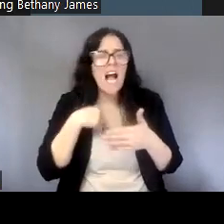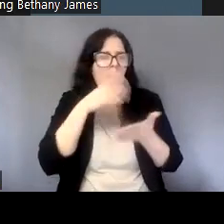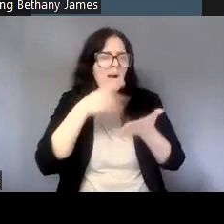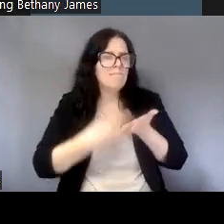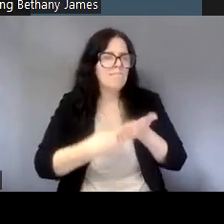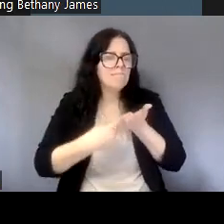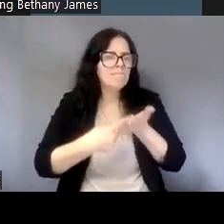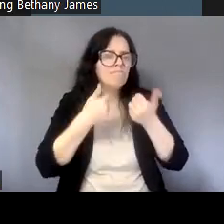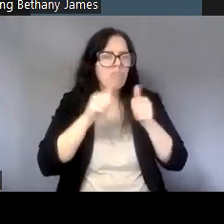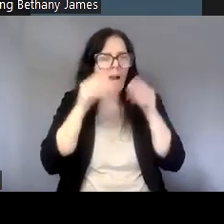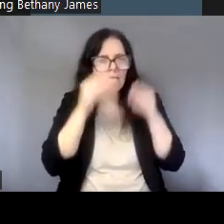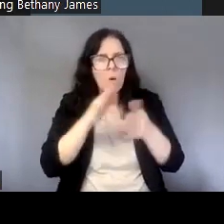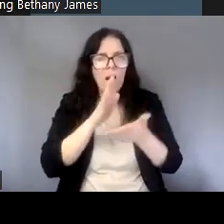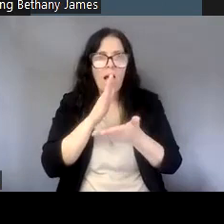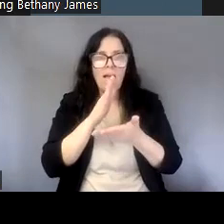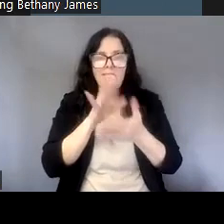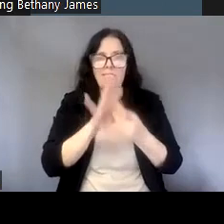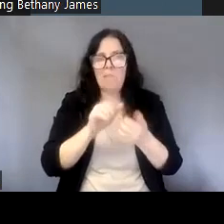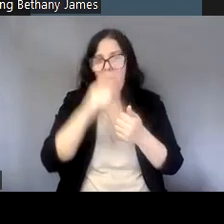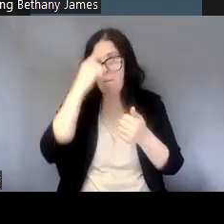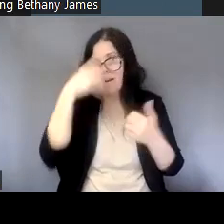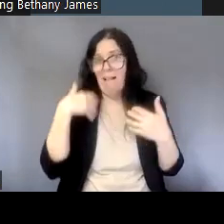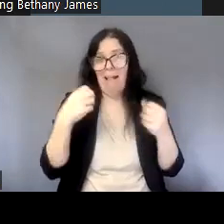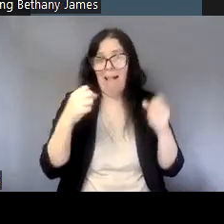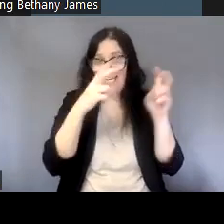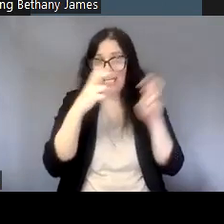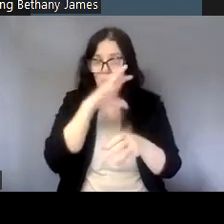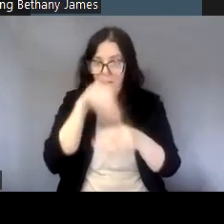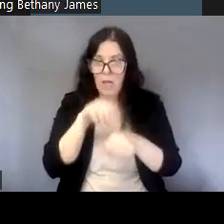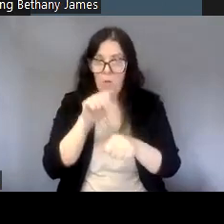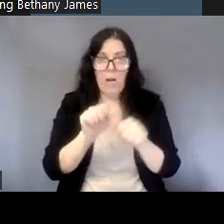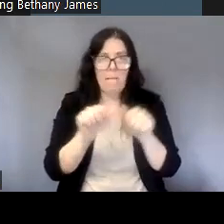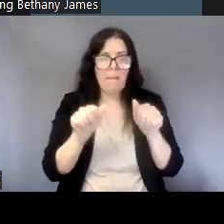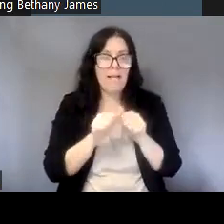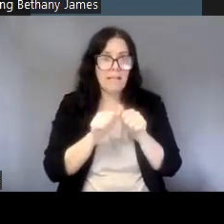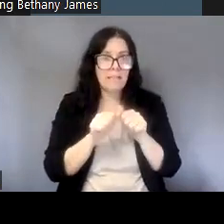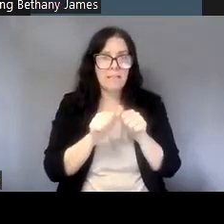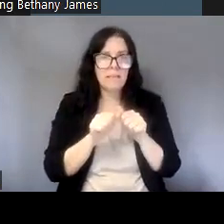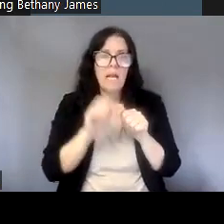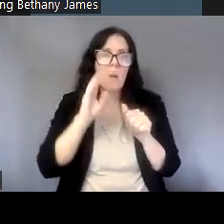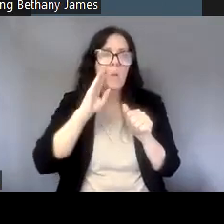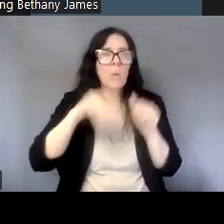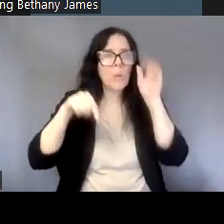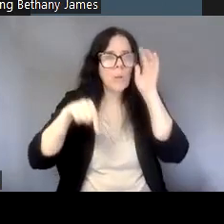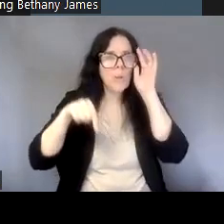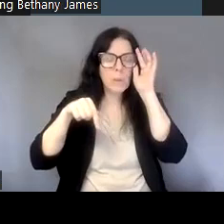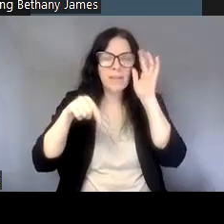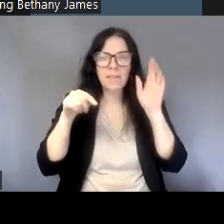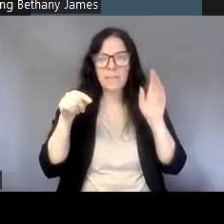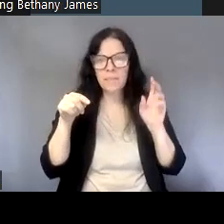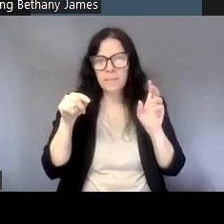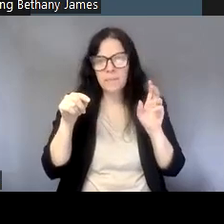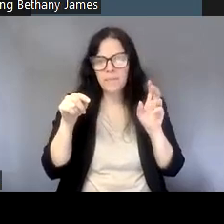on some mental health issues within the workplace, seeing that it's a really big